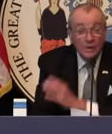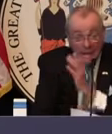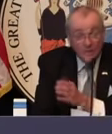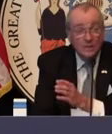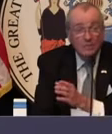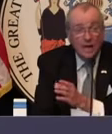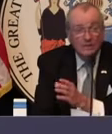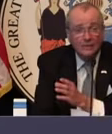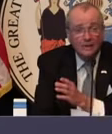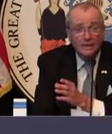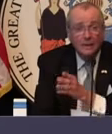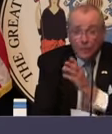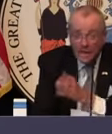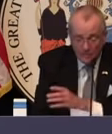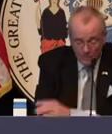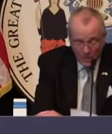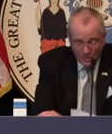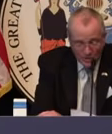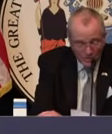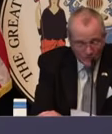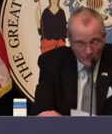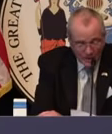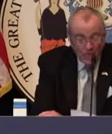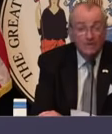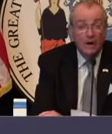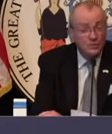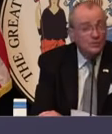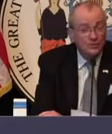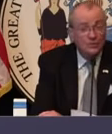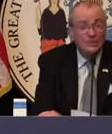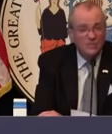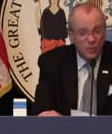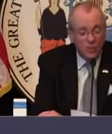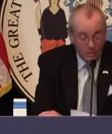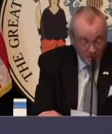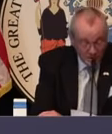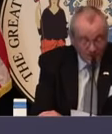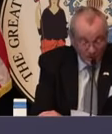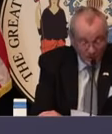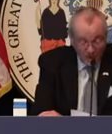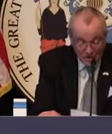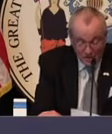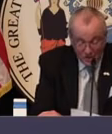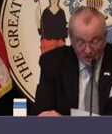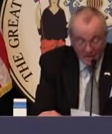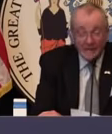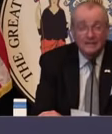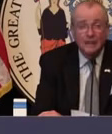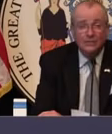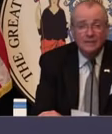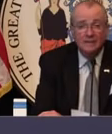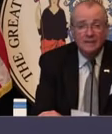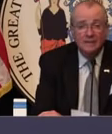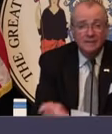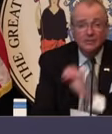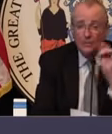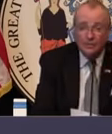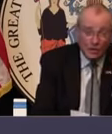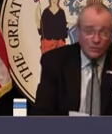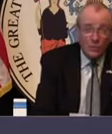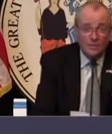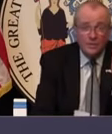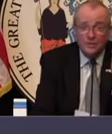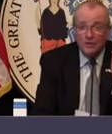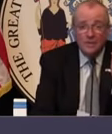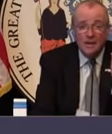positive. We had the capacity, we have the partnerships, we have 164 different locations where you can get tested. Let's